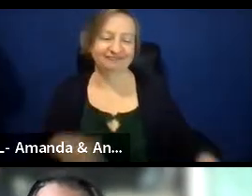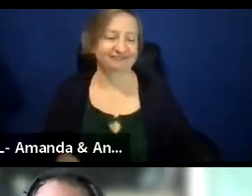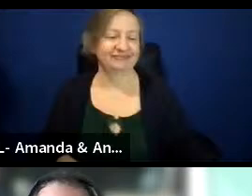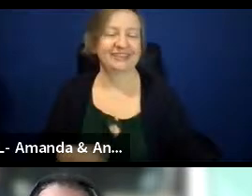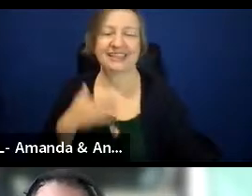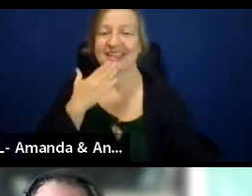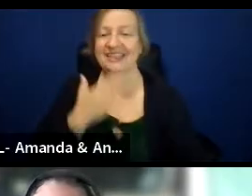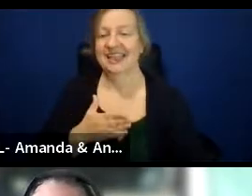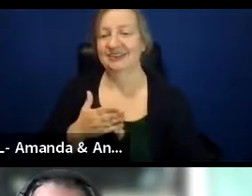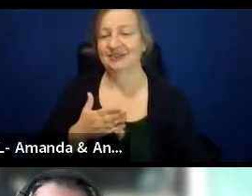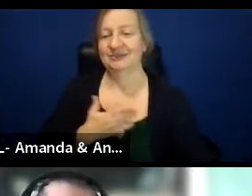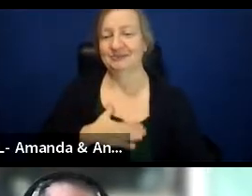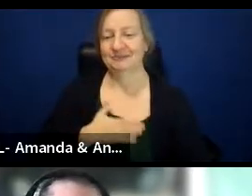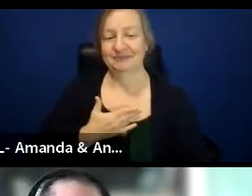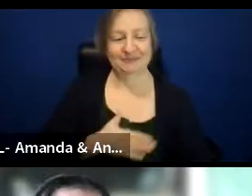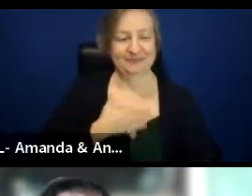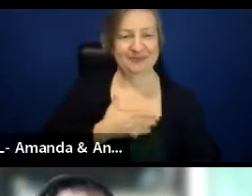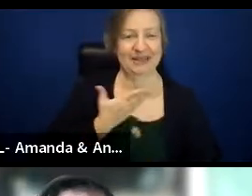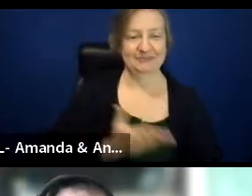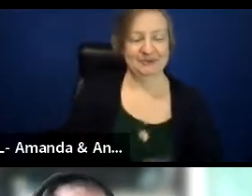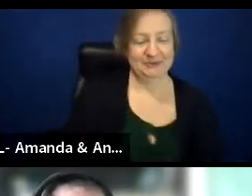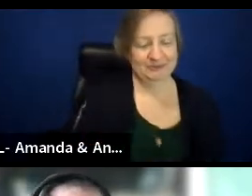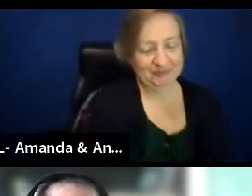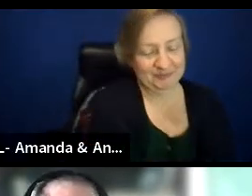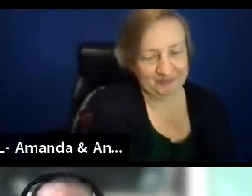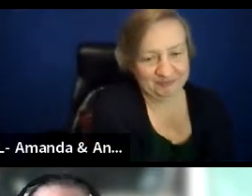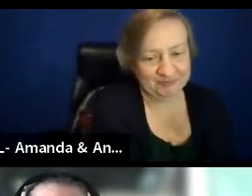thank you. Good to be here.